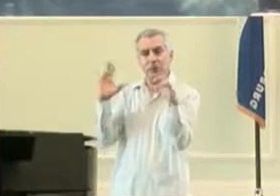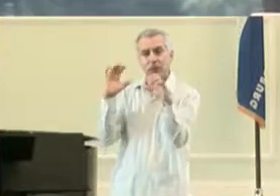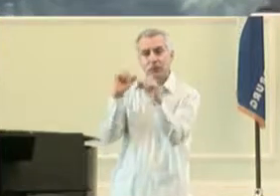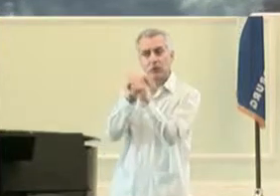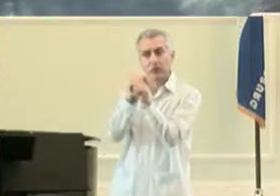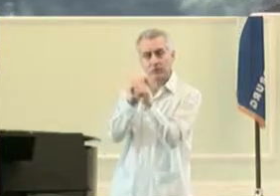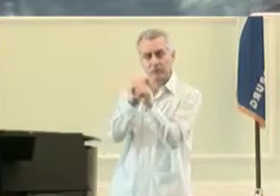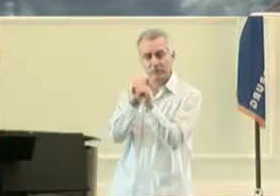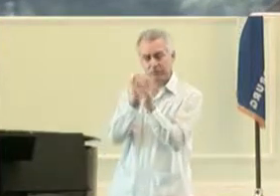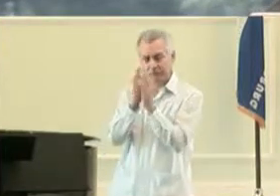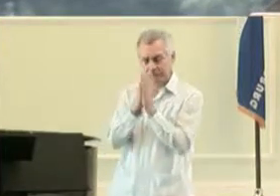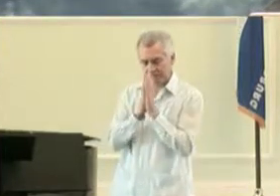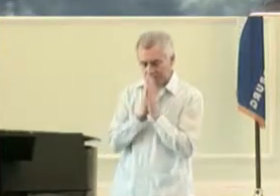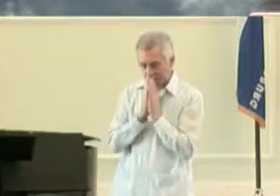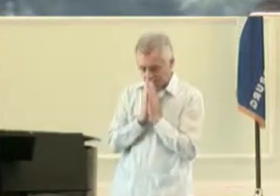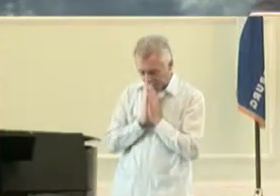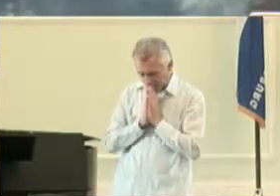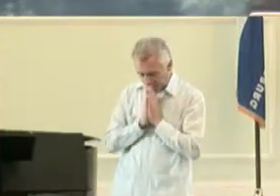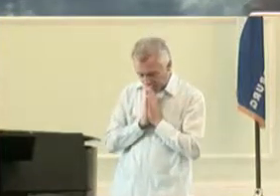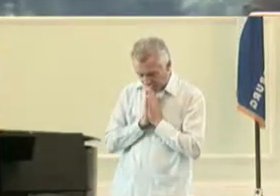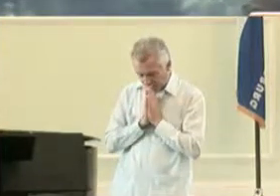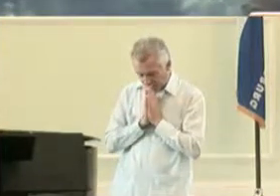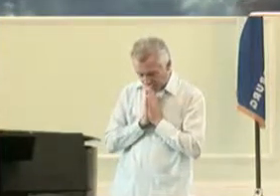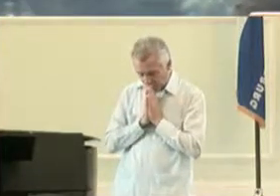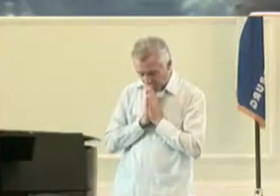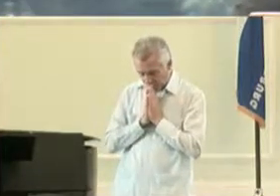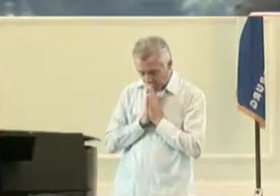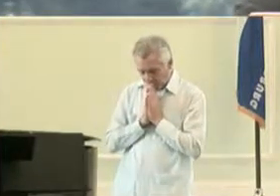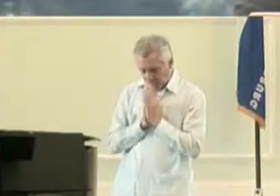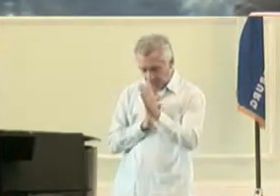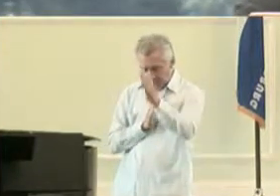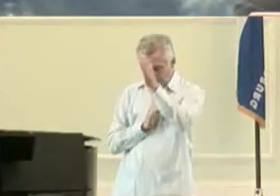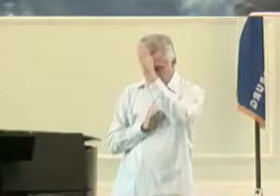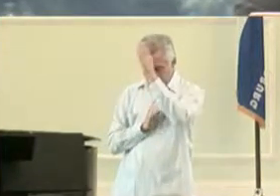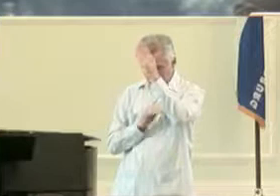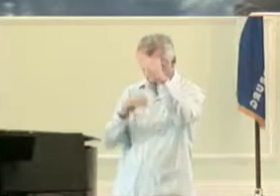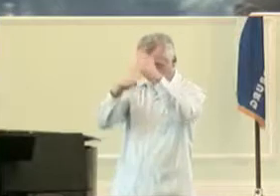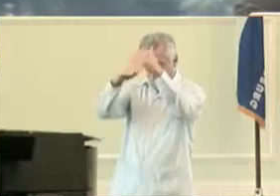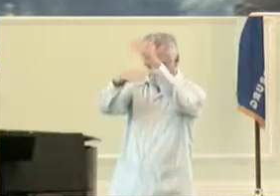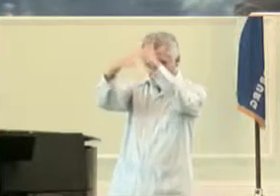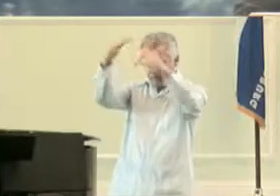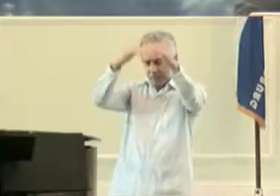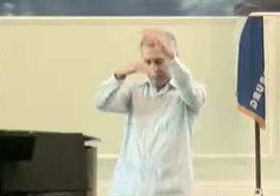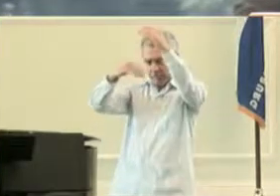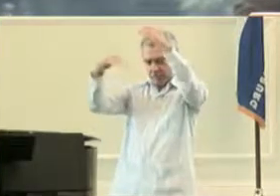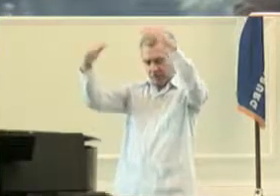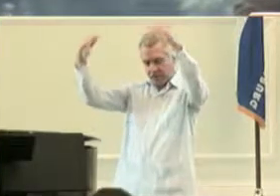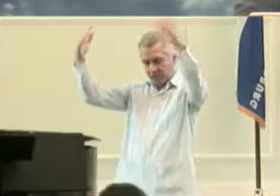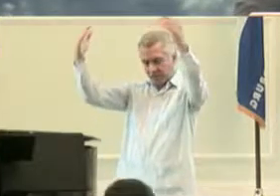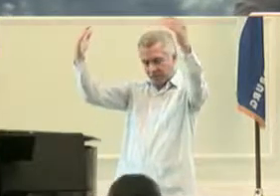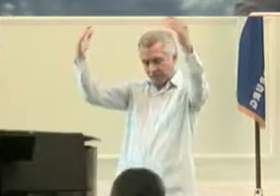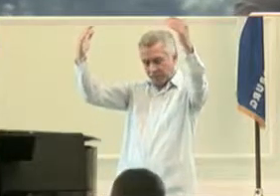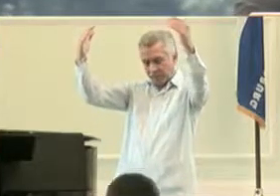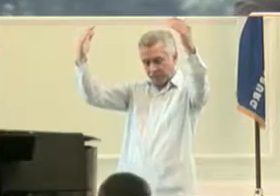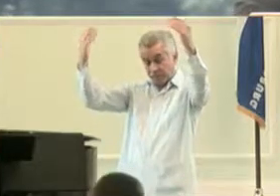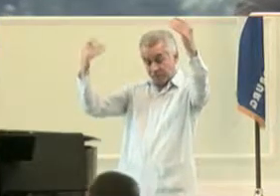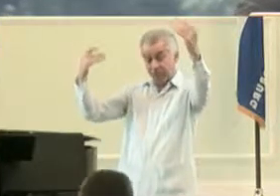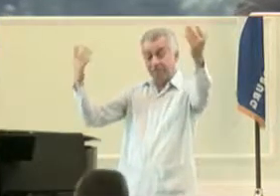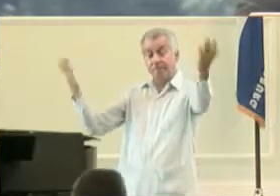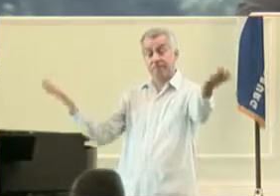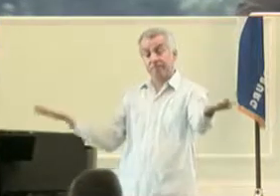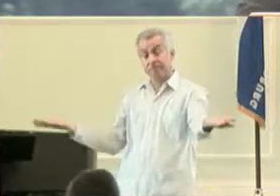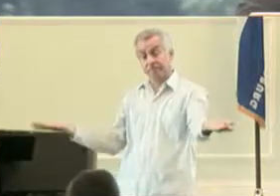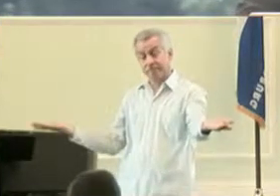Father in heaven, Here we are, Lord.